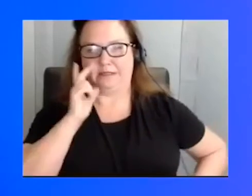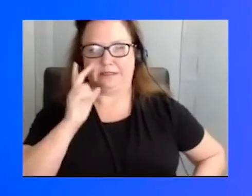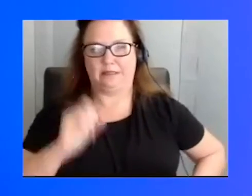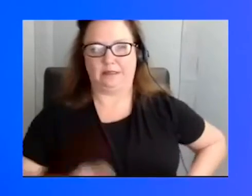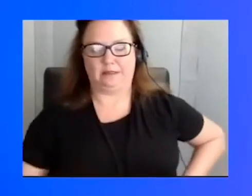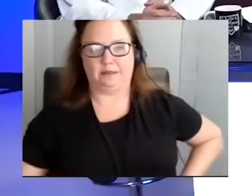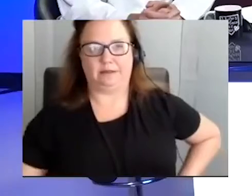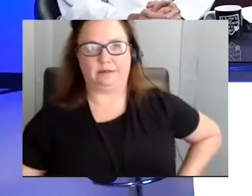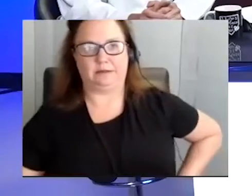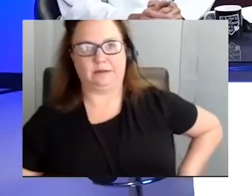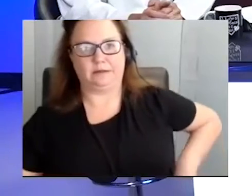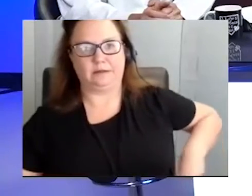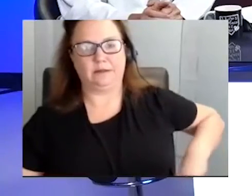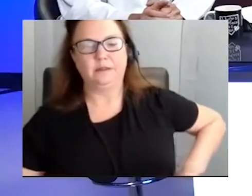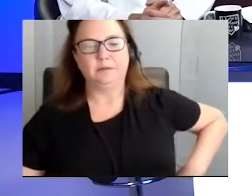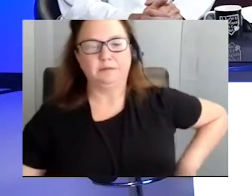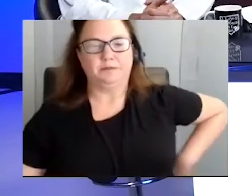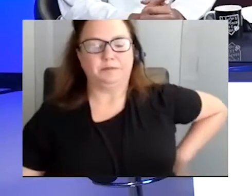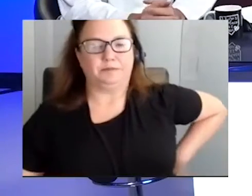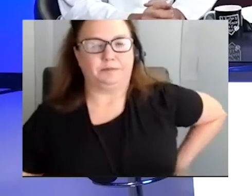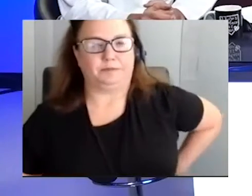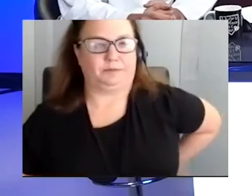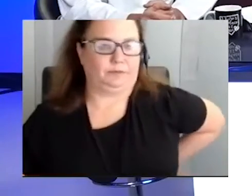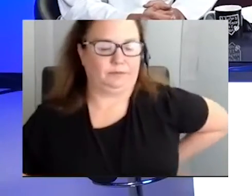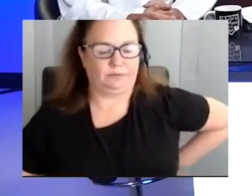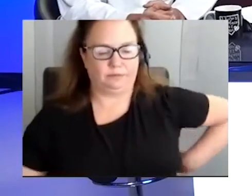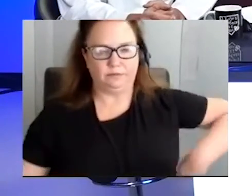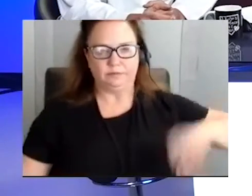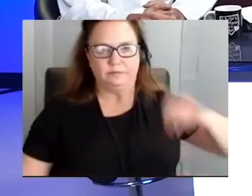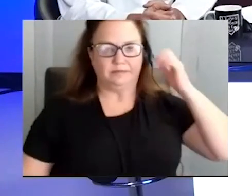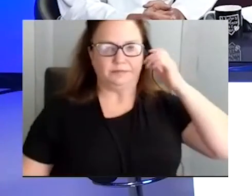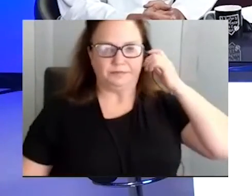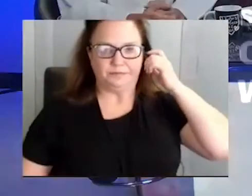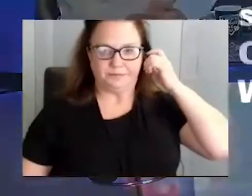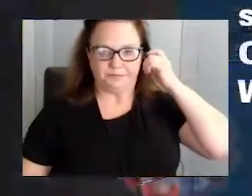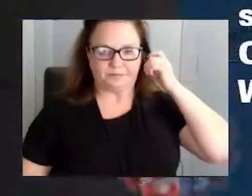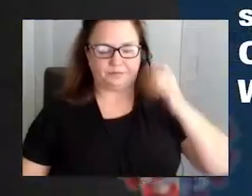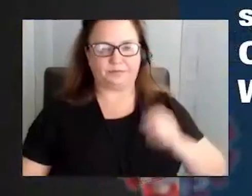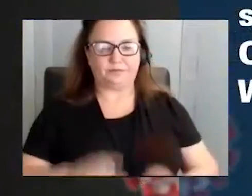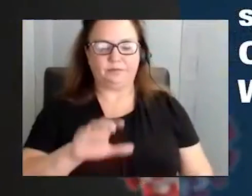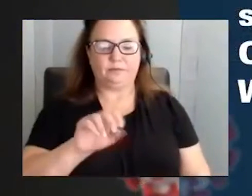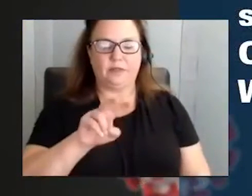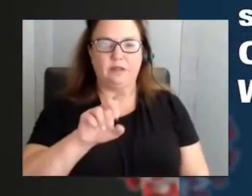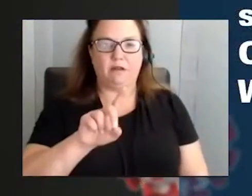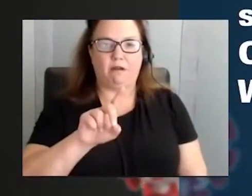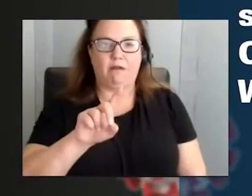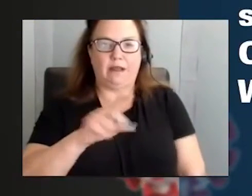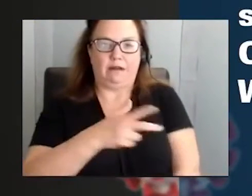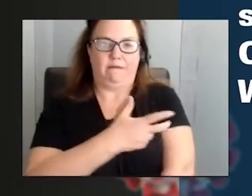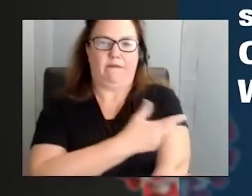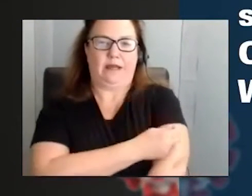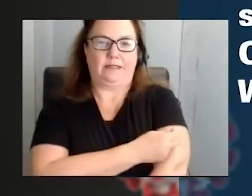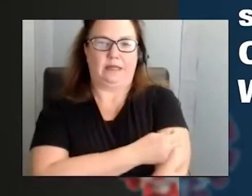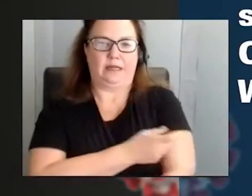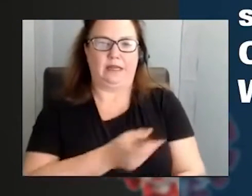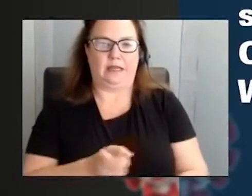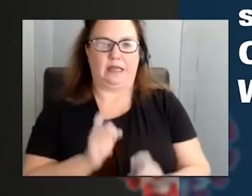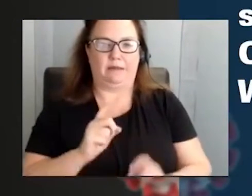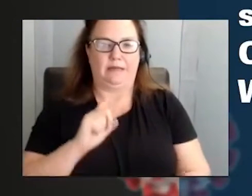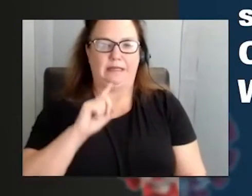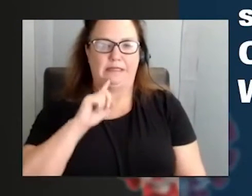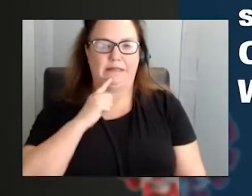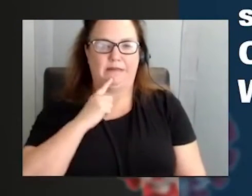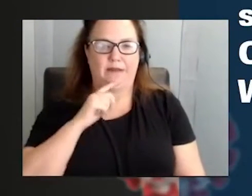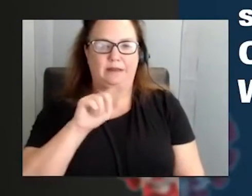see if we can find that. Okay, next question. The COVID-19 vaccine gave me the most severe case of